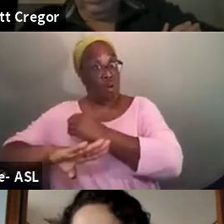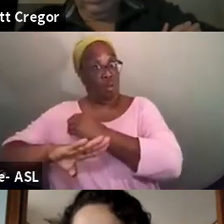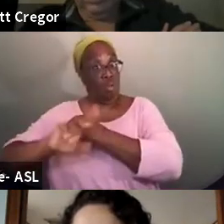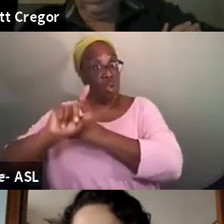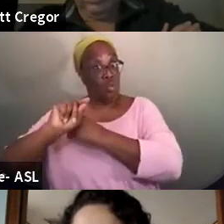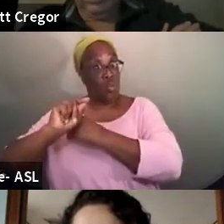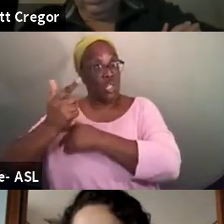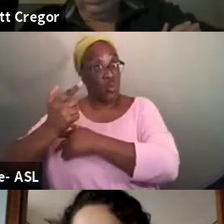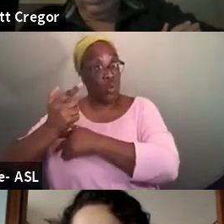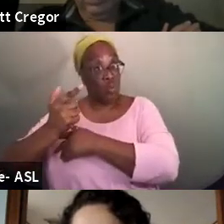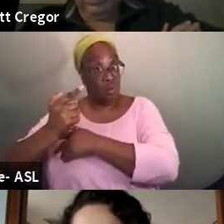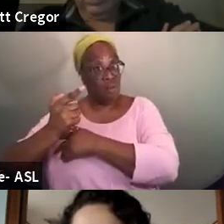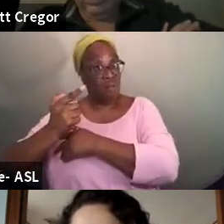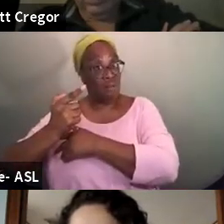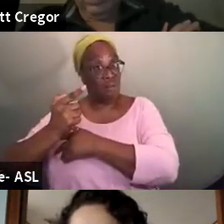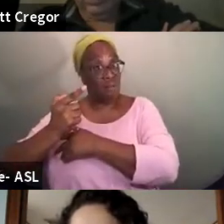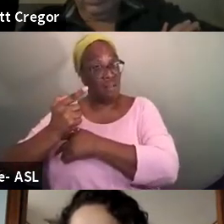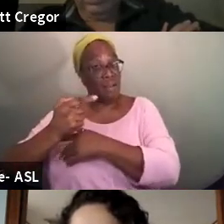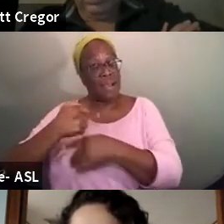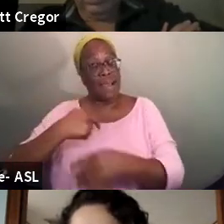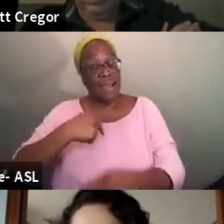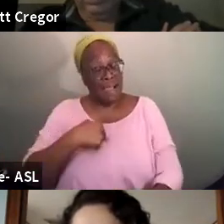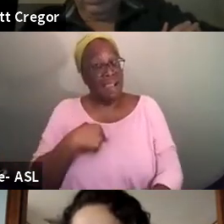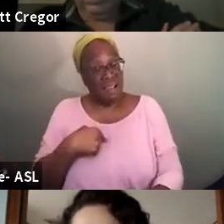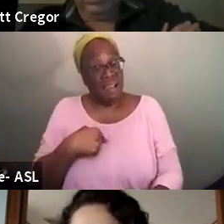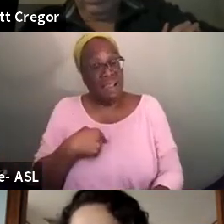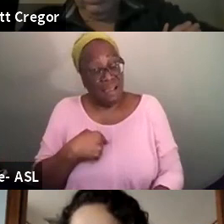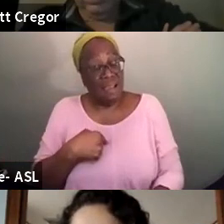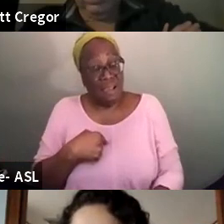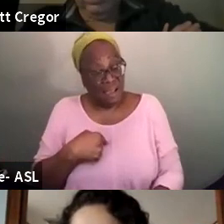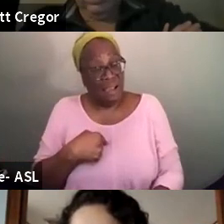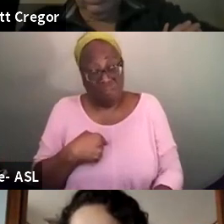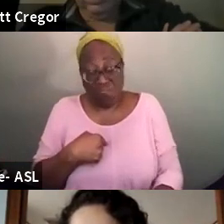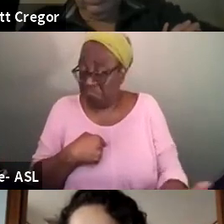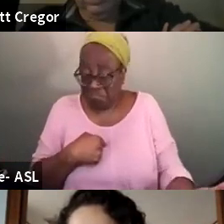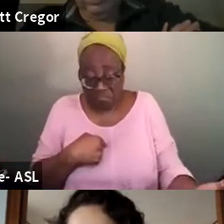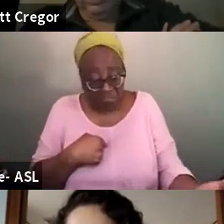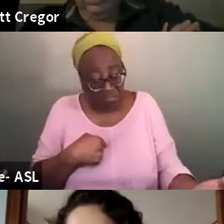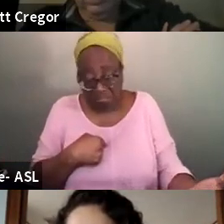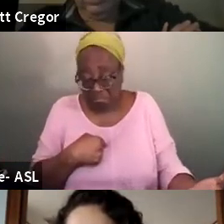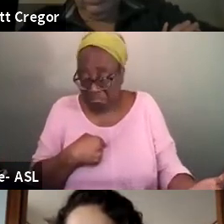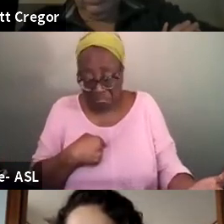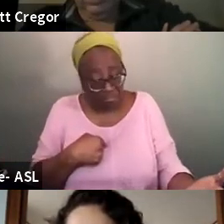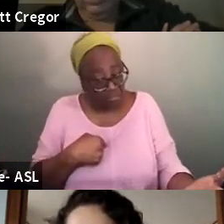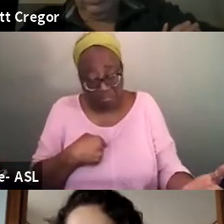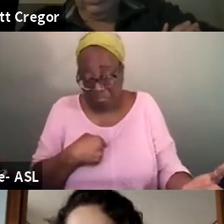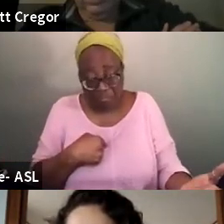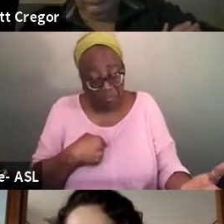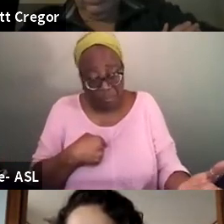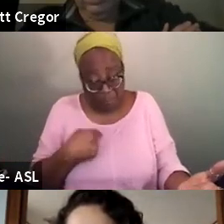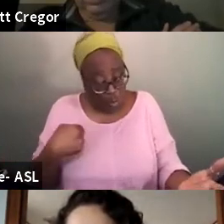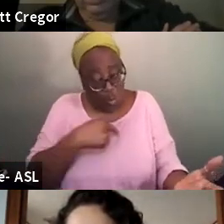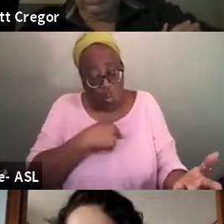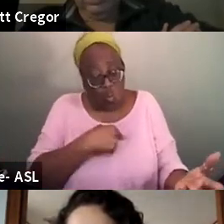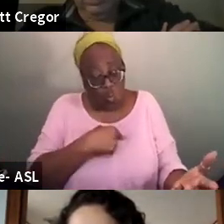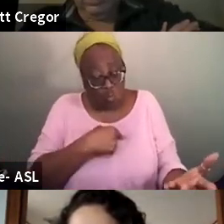I could, with a straight face, say to Boston, this was what we did for the